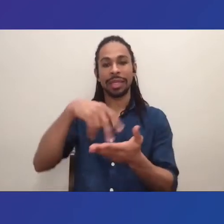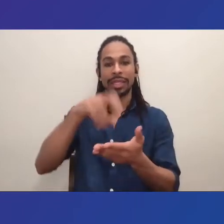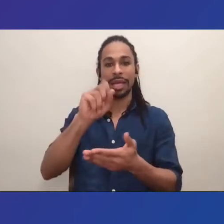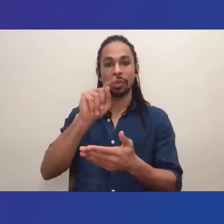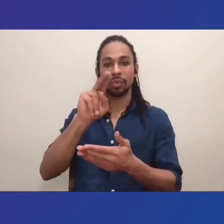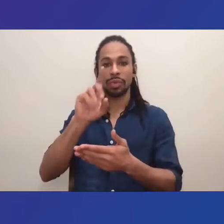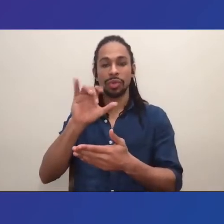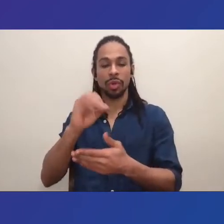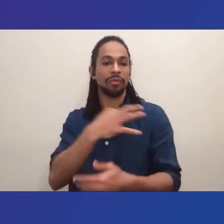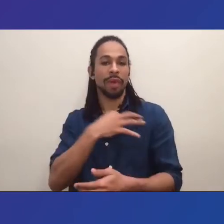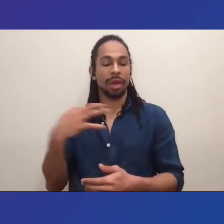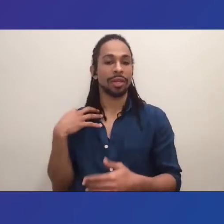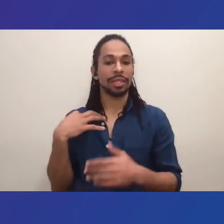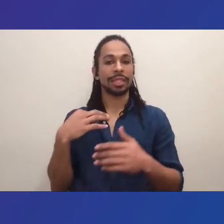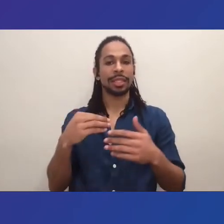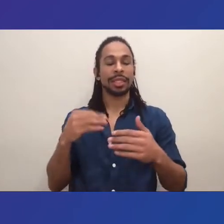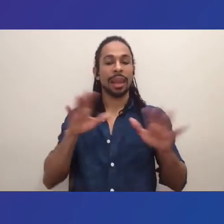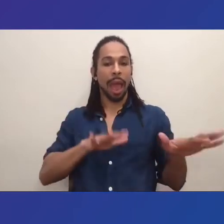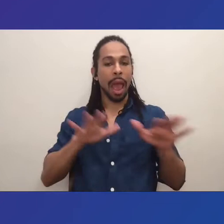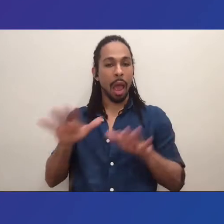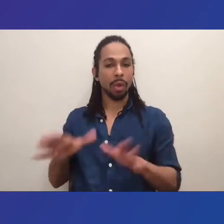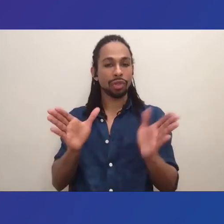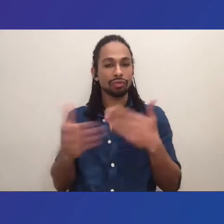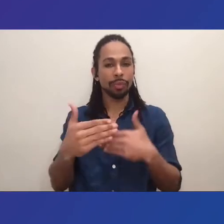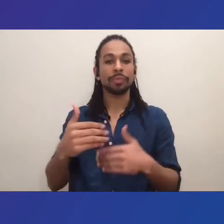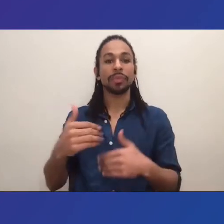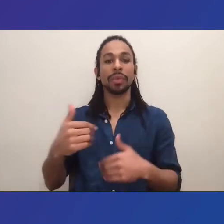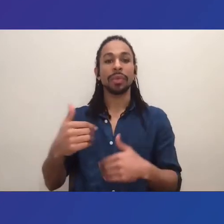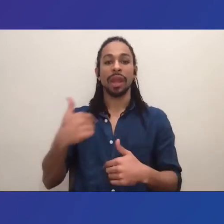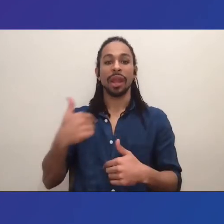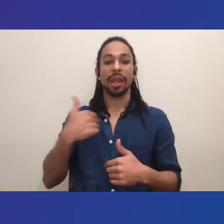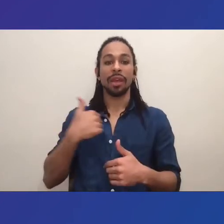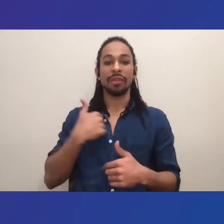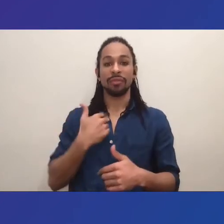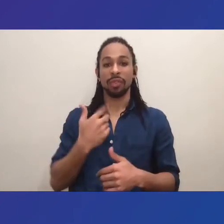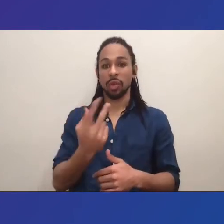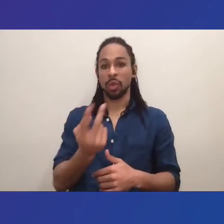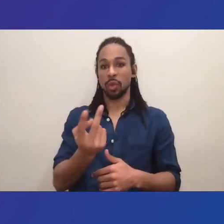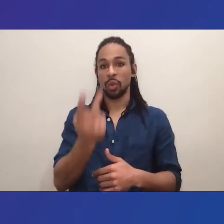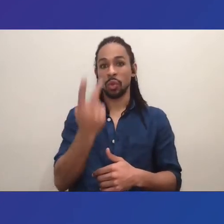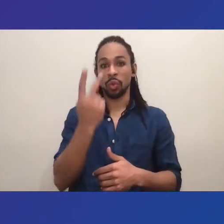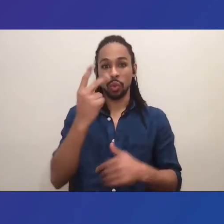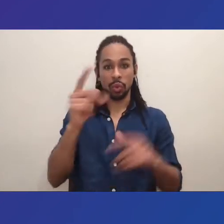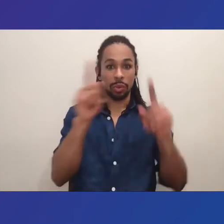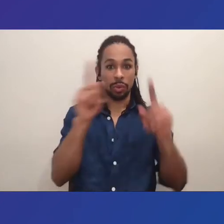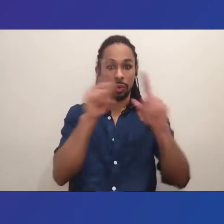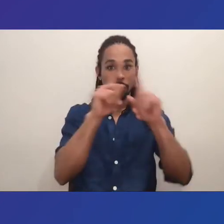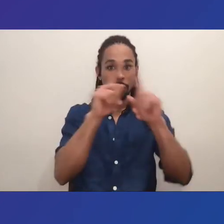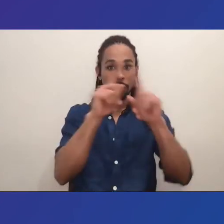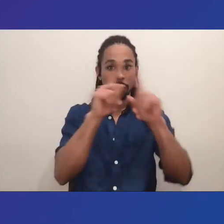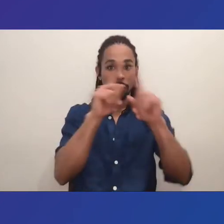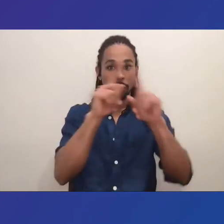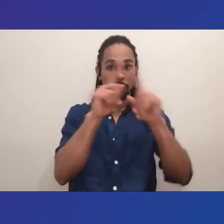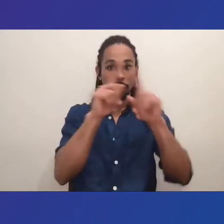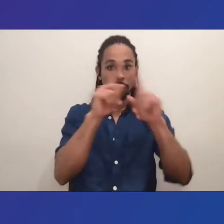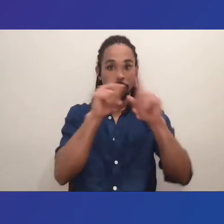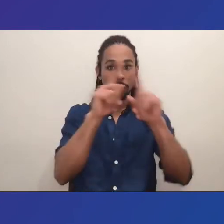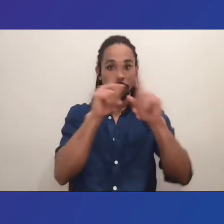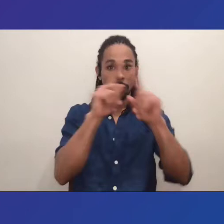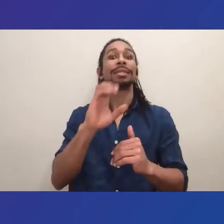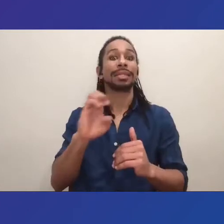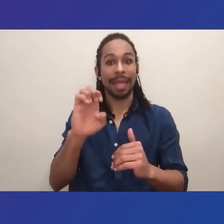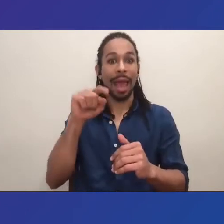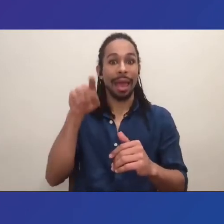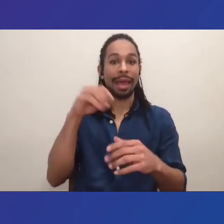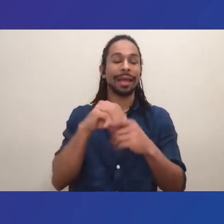two posters on the wall, one of which says Above and Beyonce in swirly black script. I have